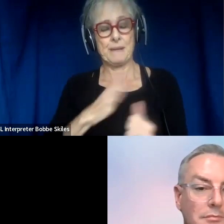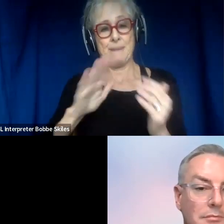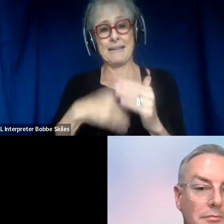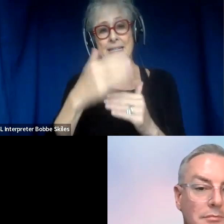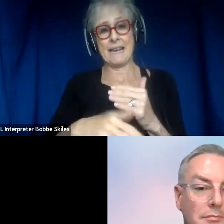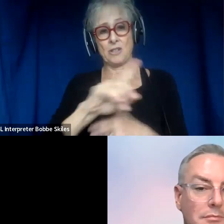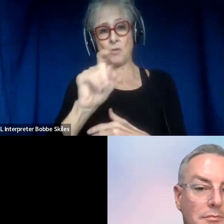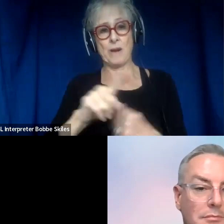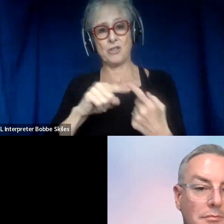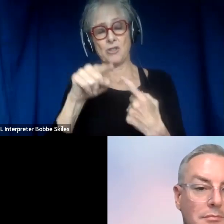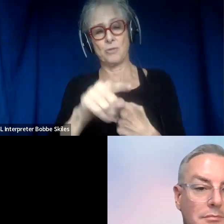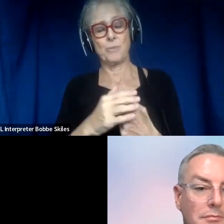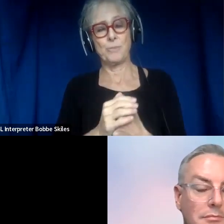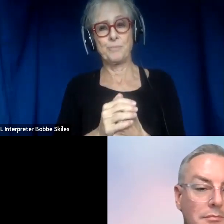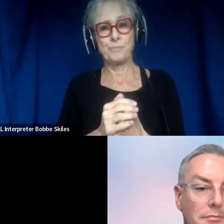question to you is,